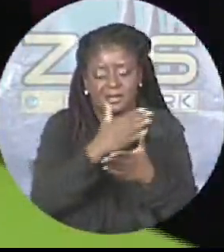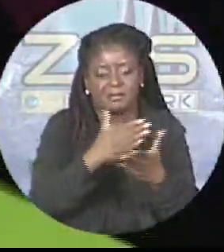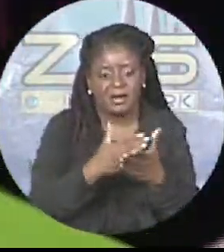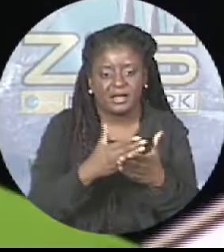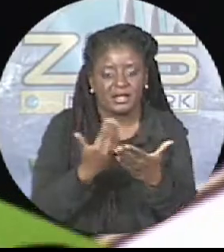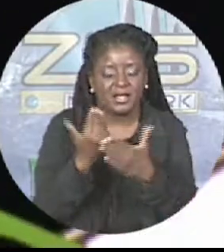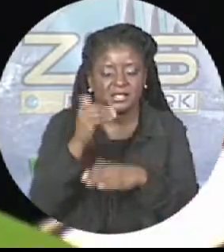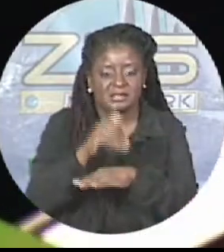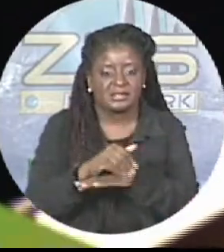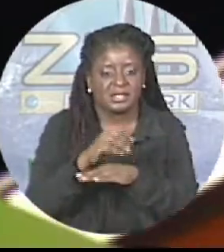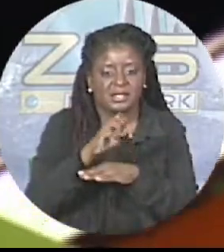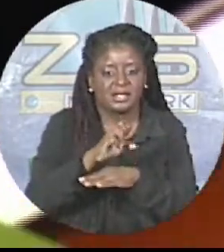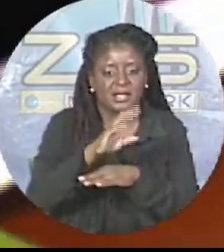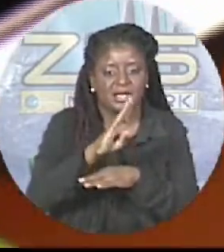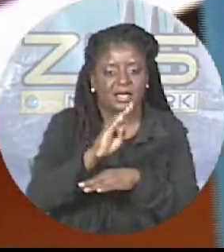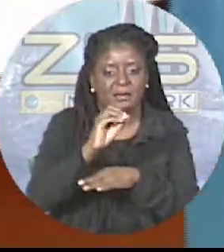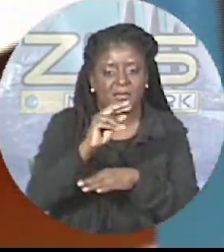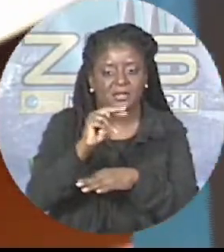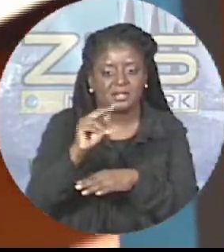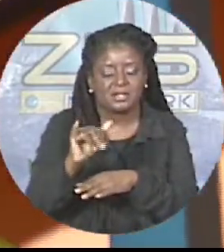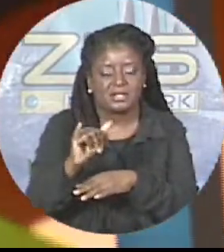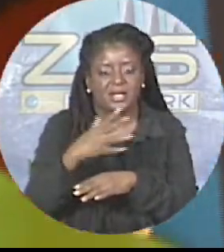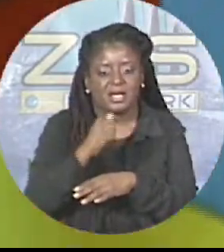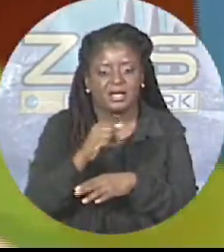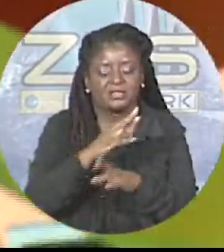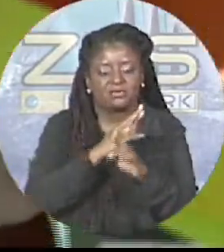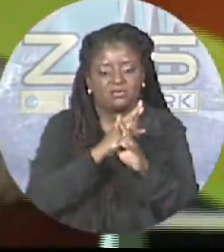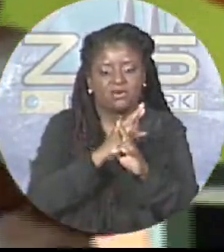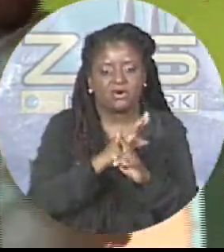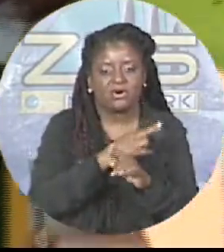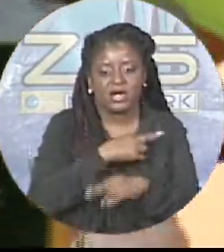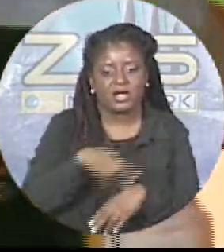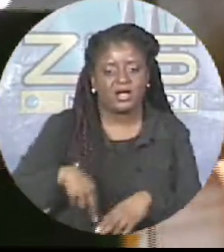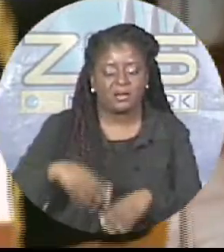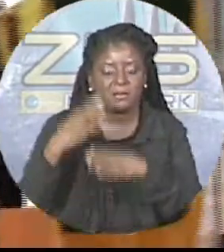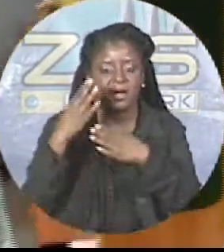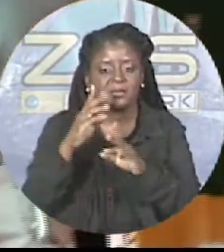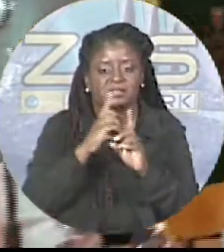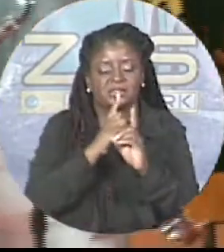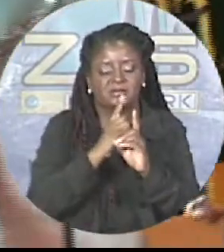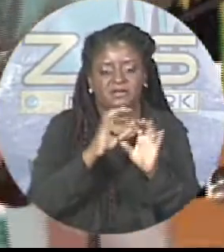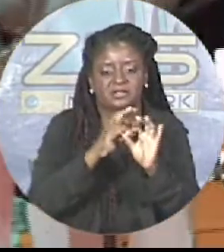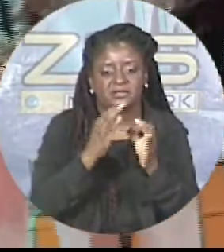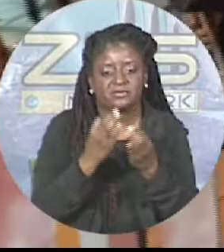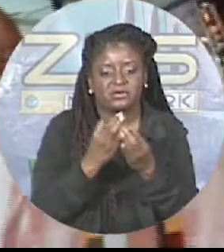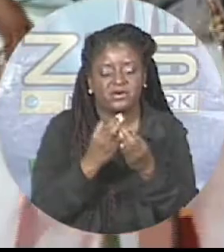Ebony and the Royal Bahamas Defense Force Pop Band taking center stage.